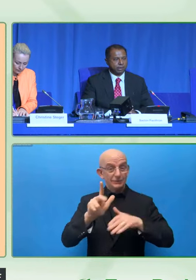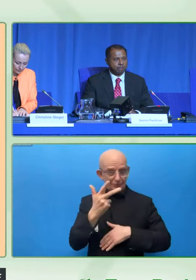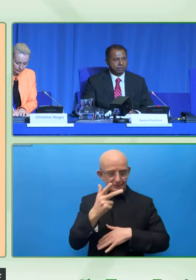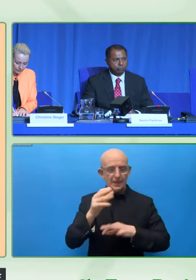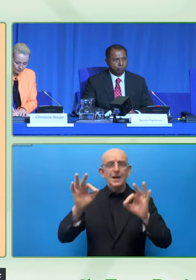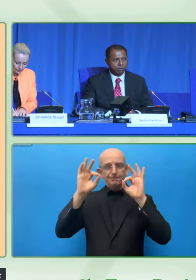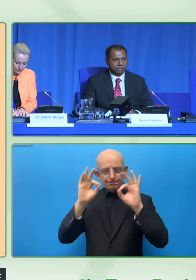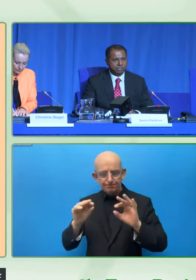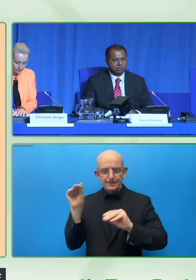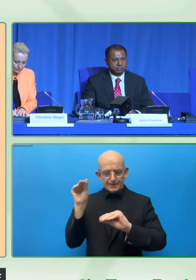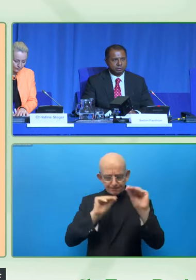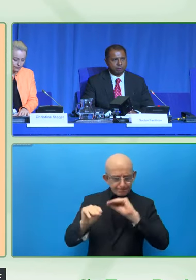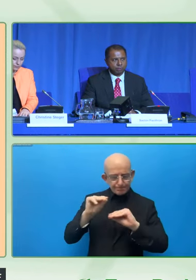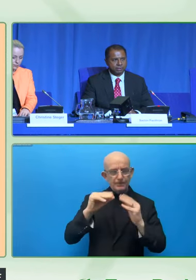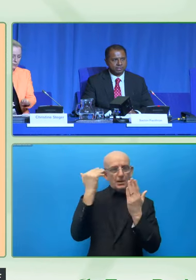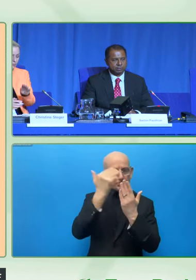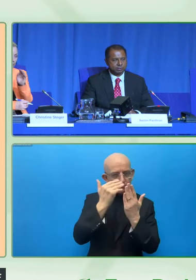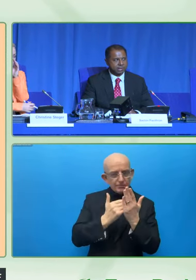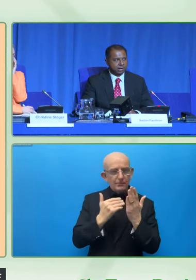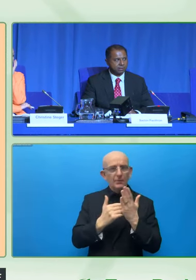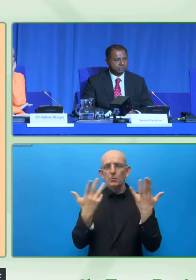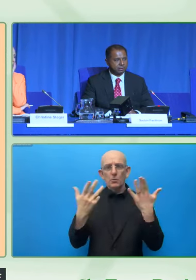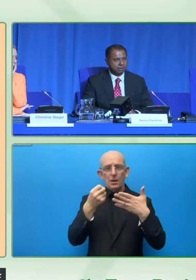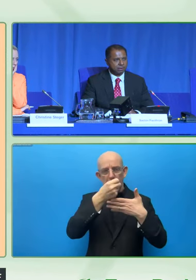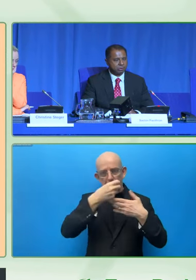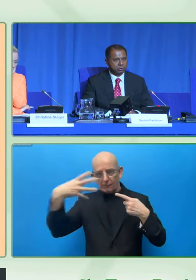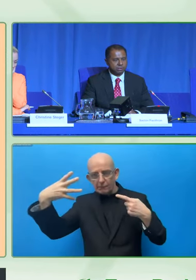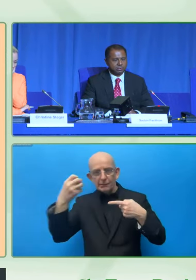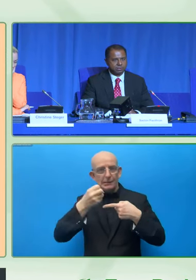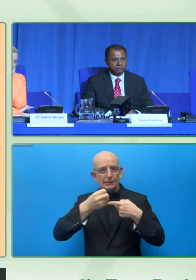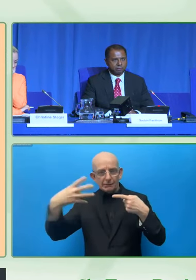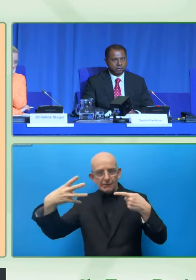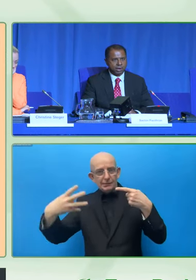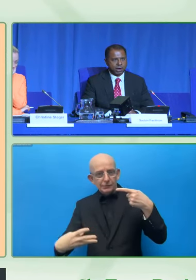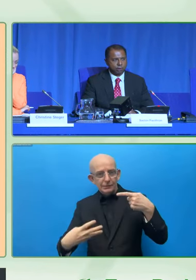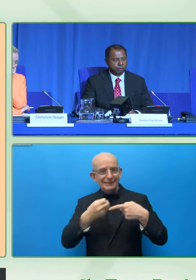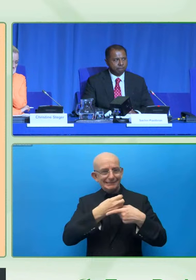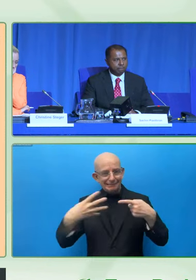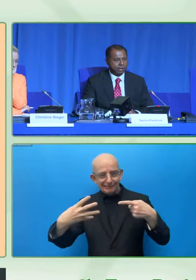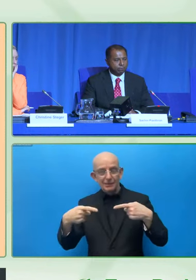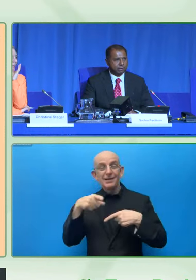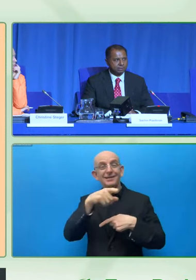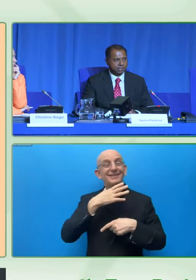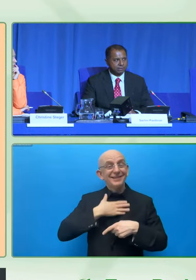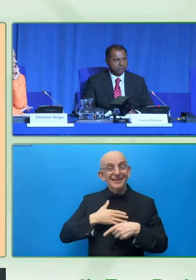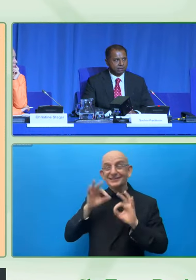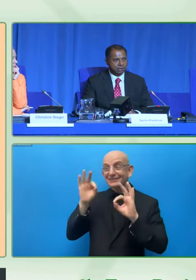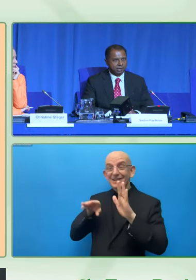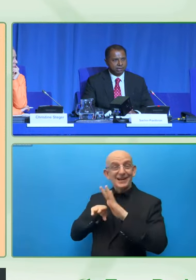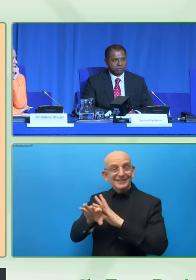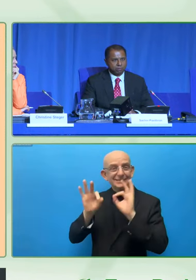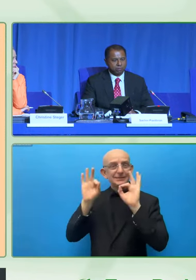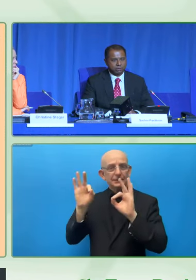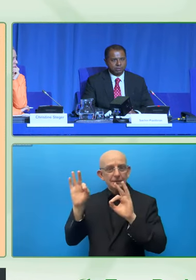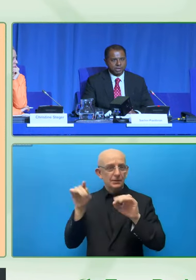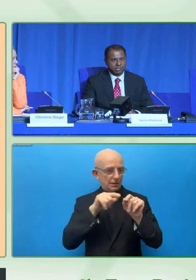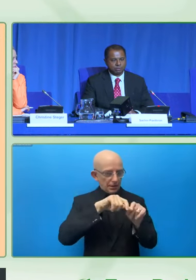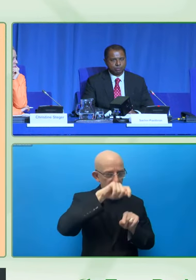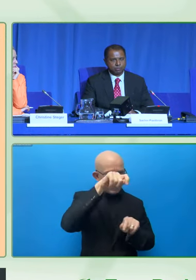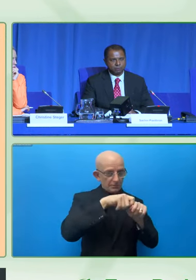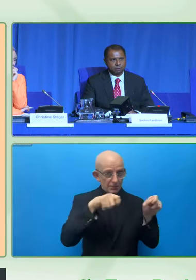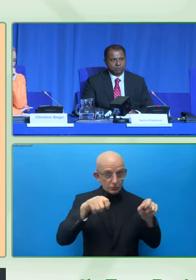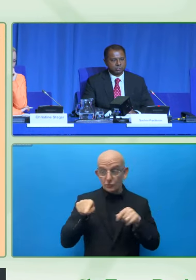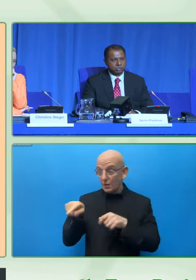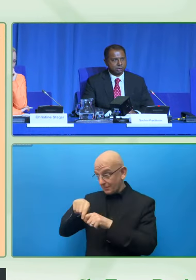built environment, what does those standards should consist of? How do you evaluate accessibility? So the U.S.